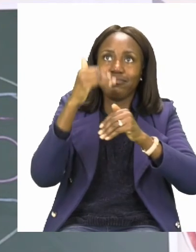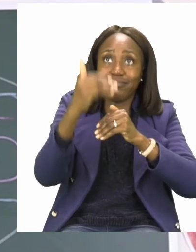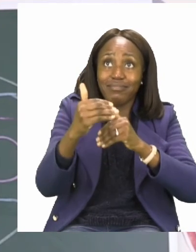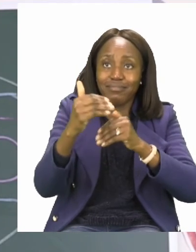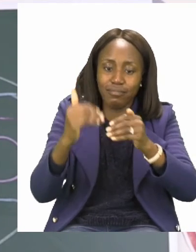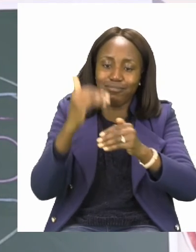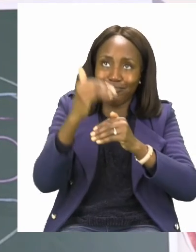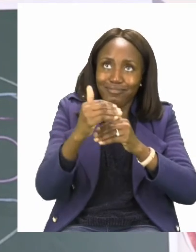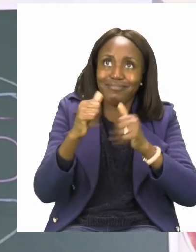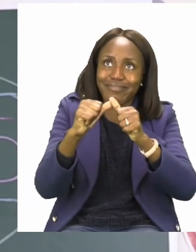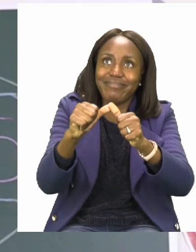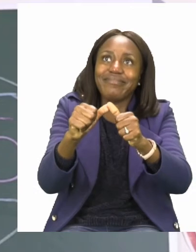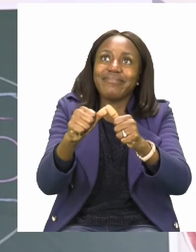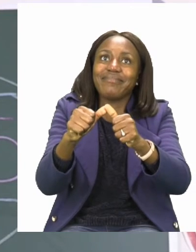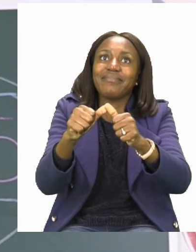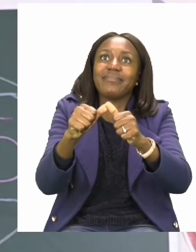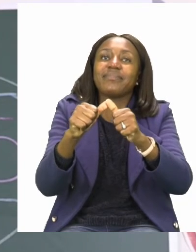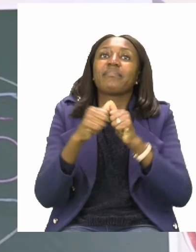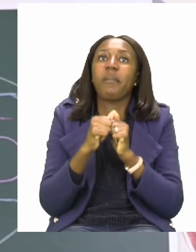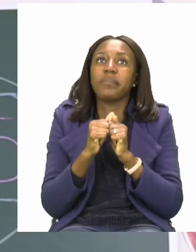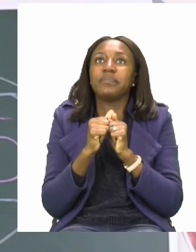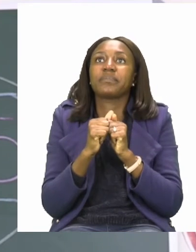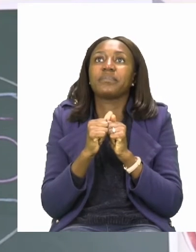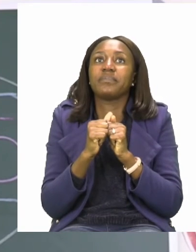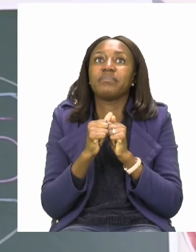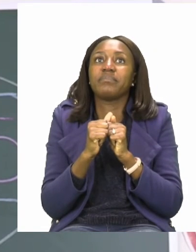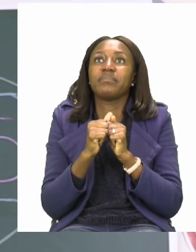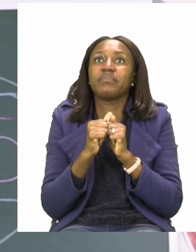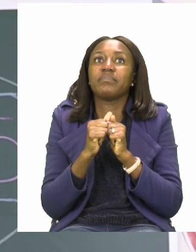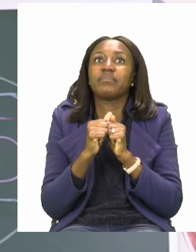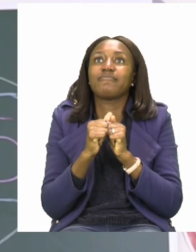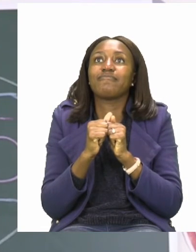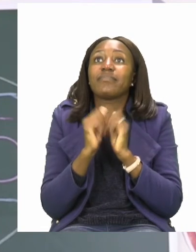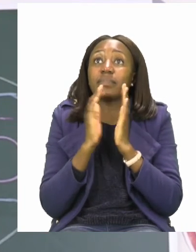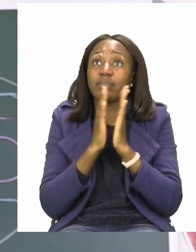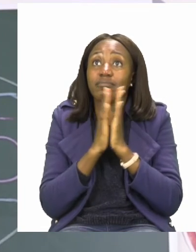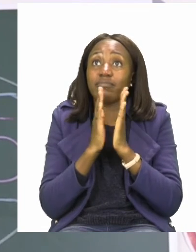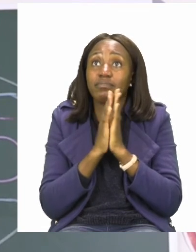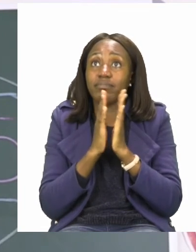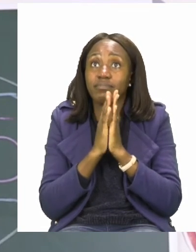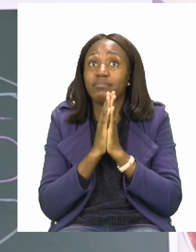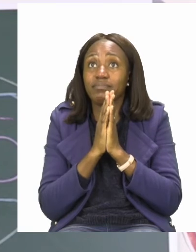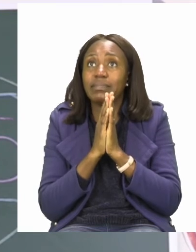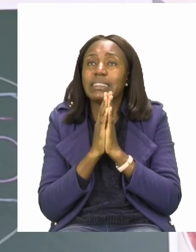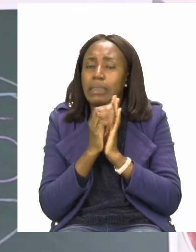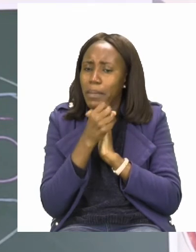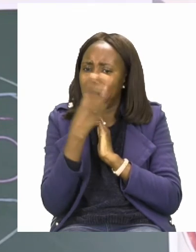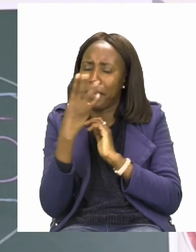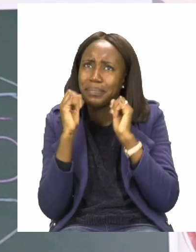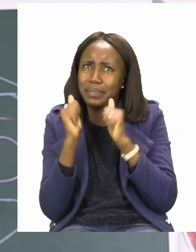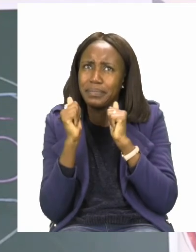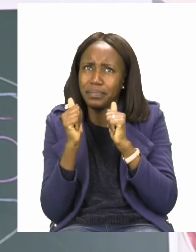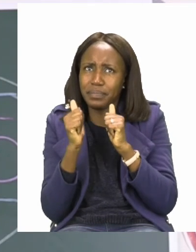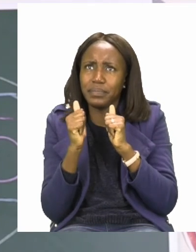get to the finishing line. So take your time. Make sure all you're working out is correct. If you want to put